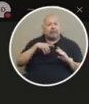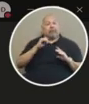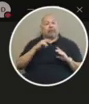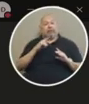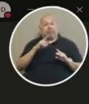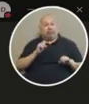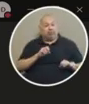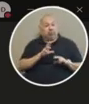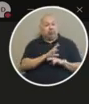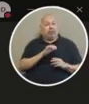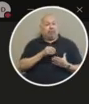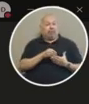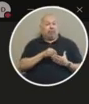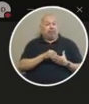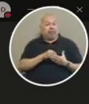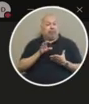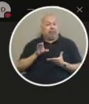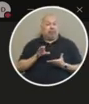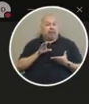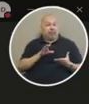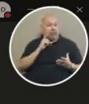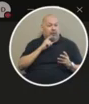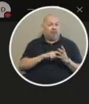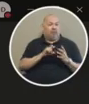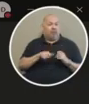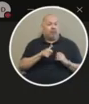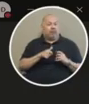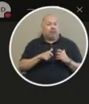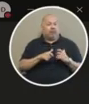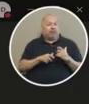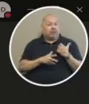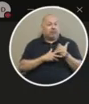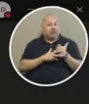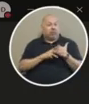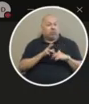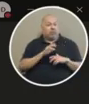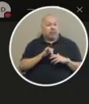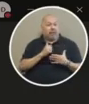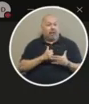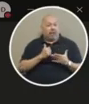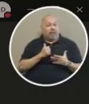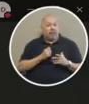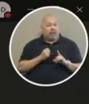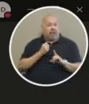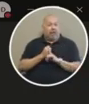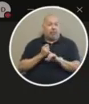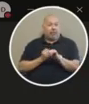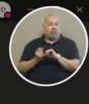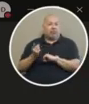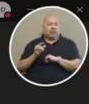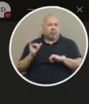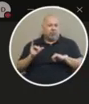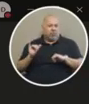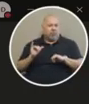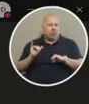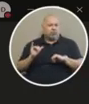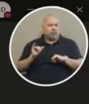and potentially use some of that, once we identify all of the additional savings, potentially use that to help offset impact from next year as well.